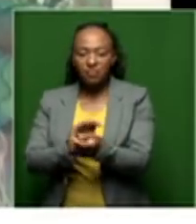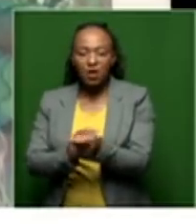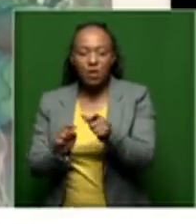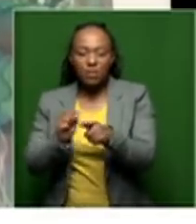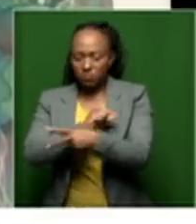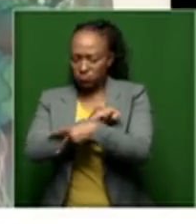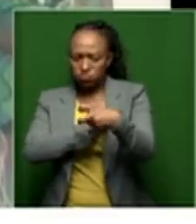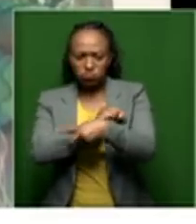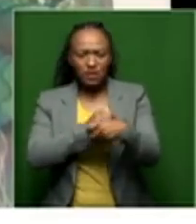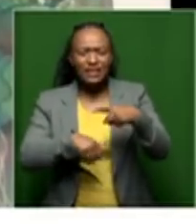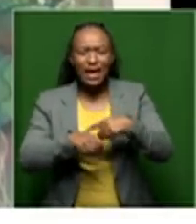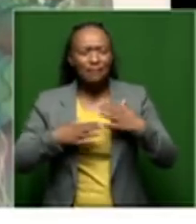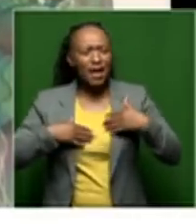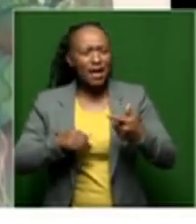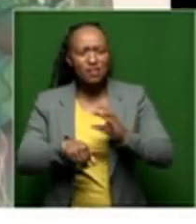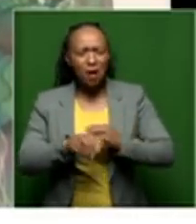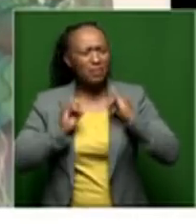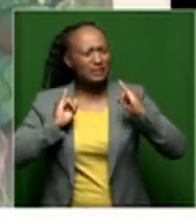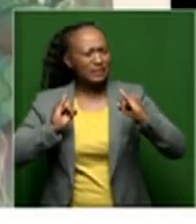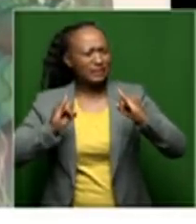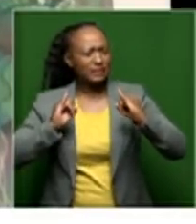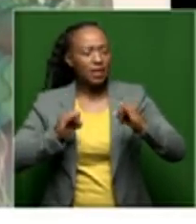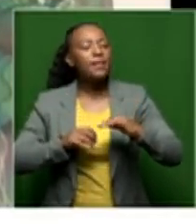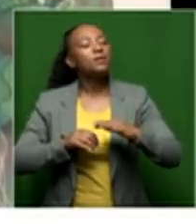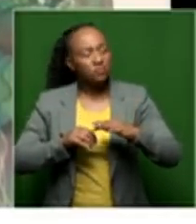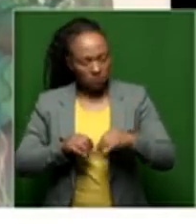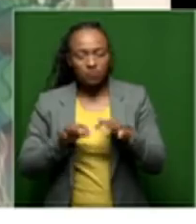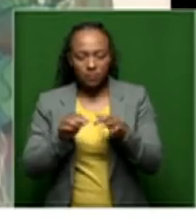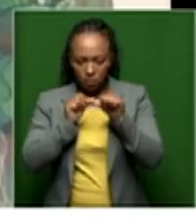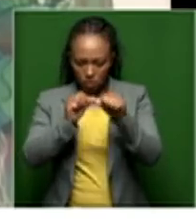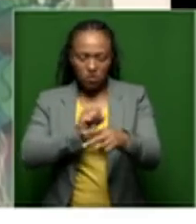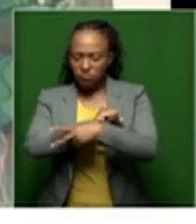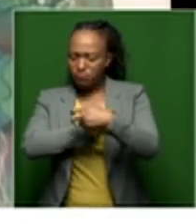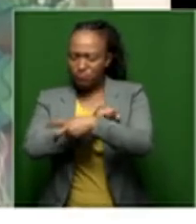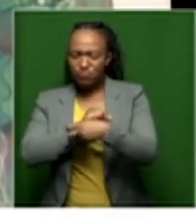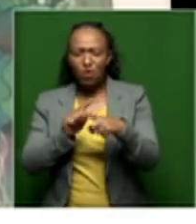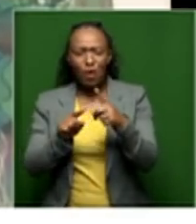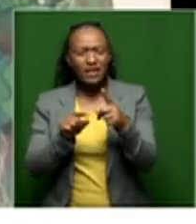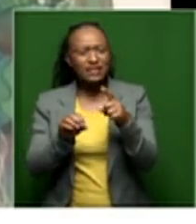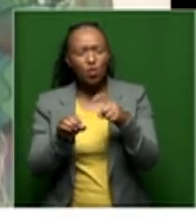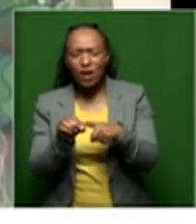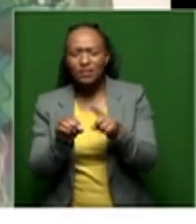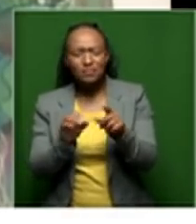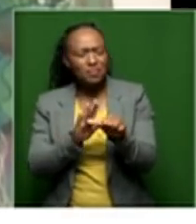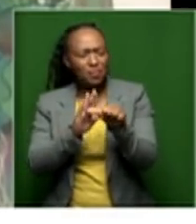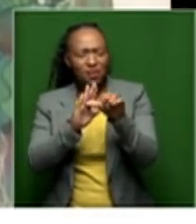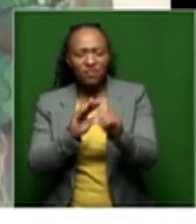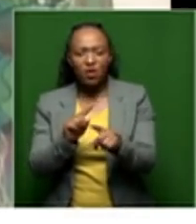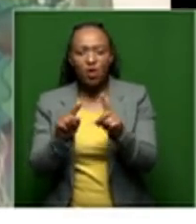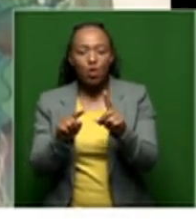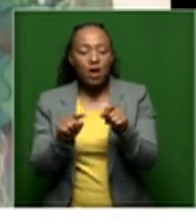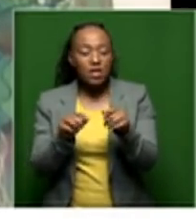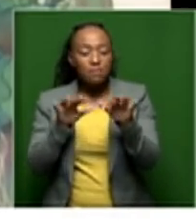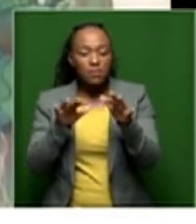looting in the midst of a health crisis, when the fault lines of inequality are so prevalent, and pushing our people into